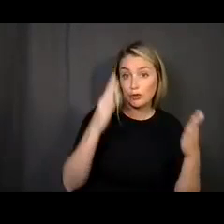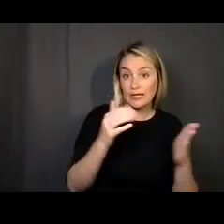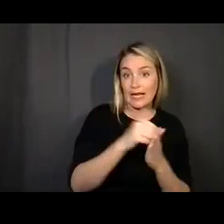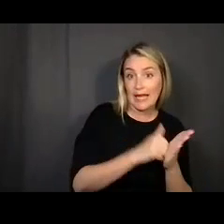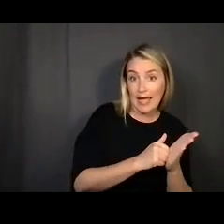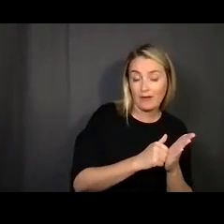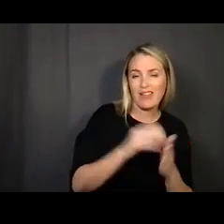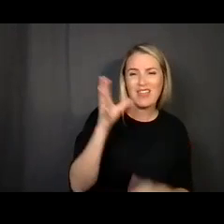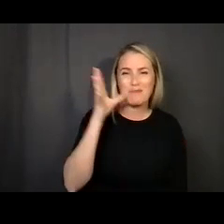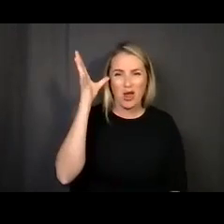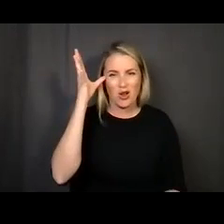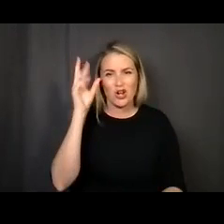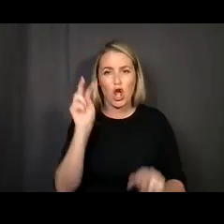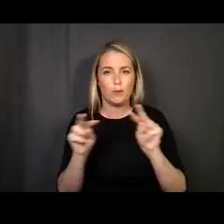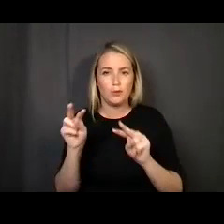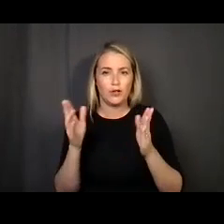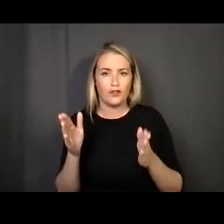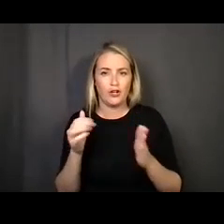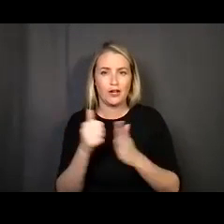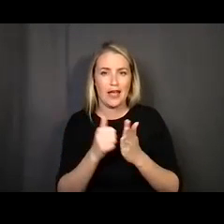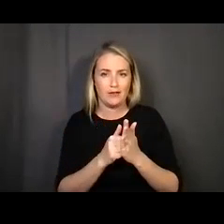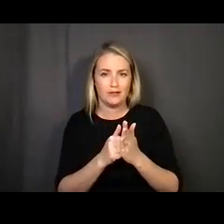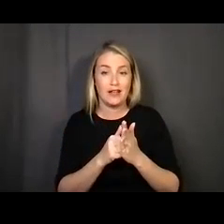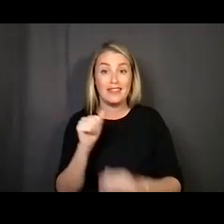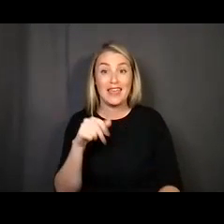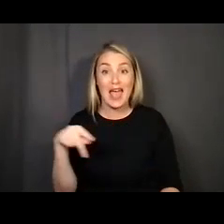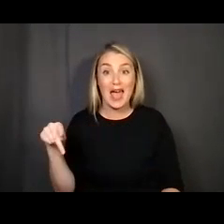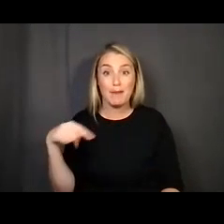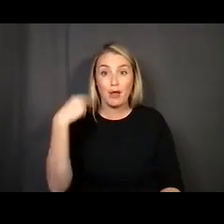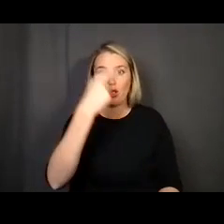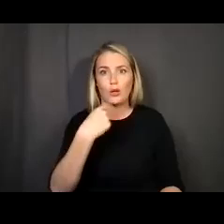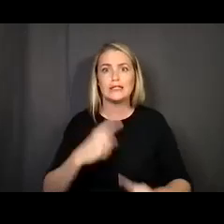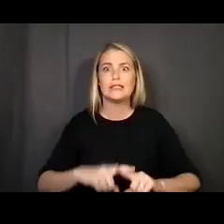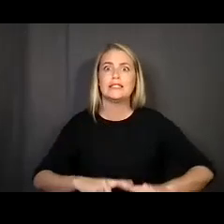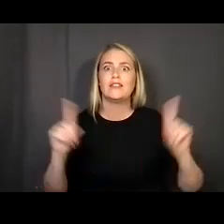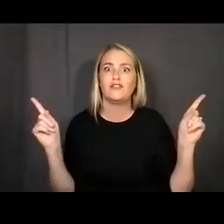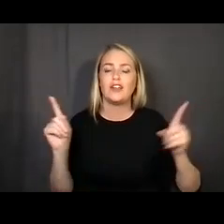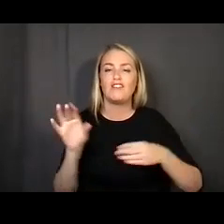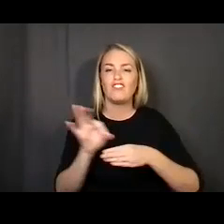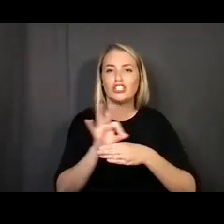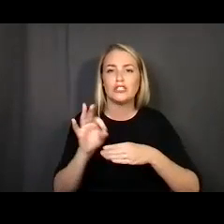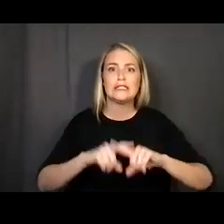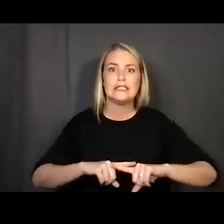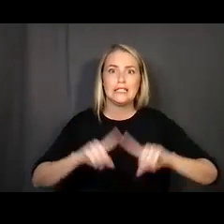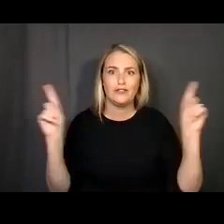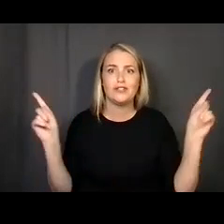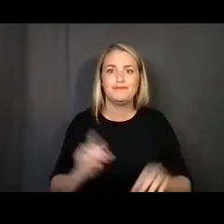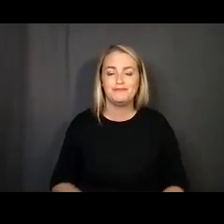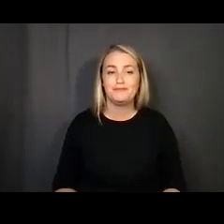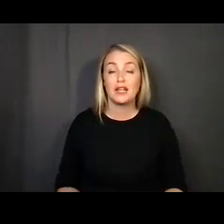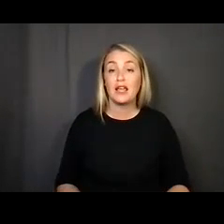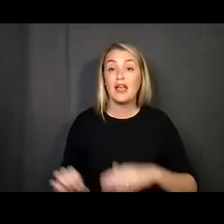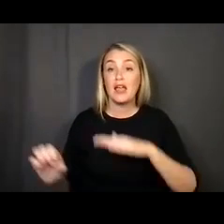observer. hablamos de la diferencia de la cuenta del estudiante, cuenta del observador. Las aplicaciones son diferentes y tienen diferentes